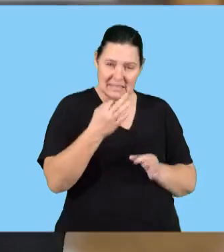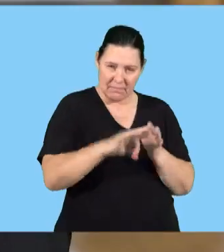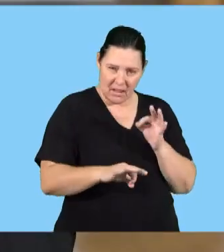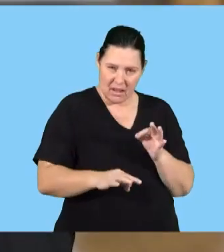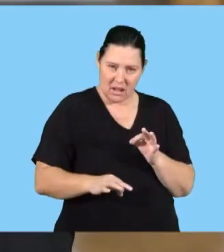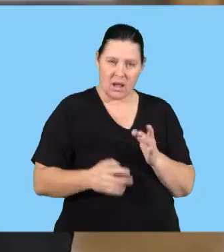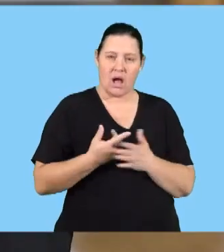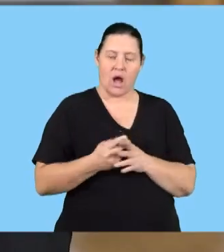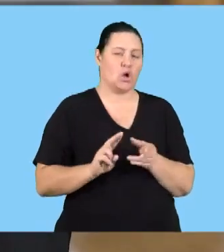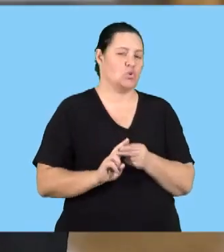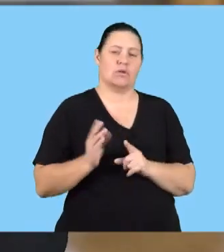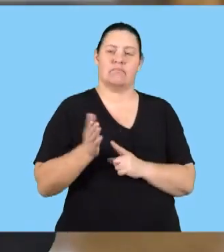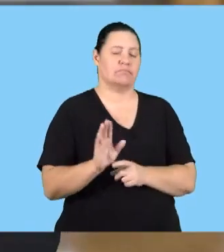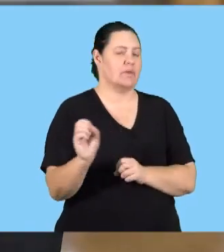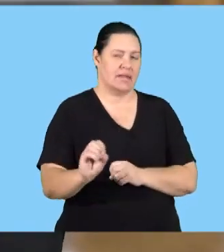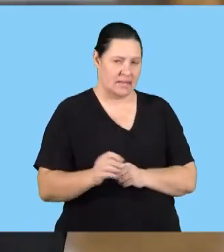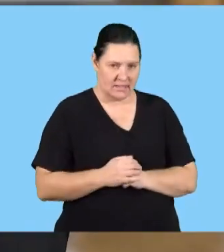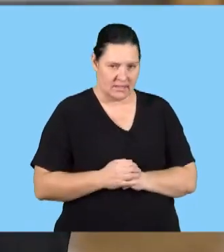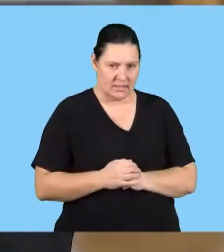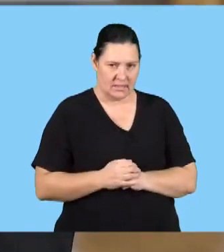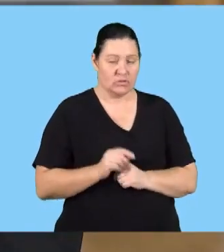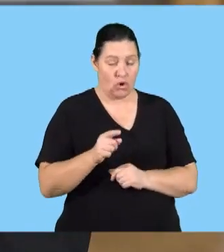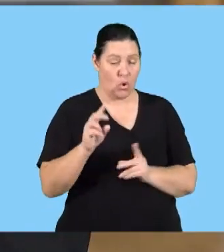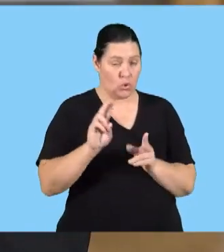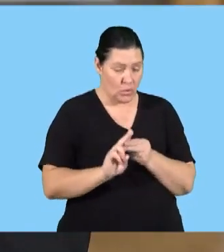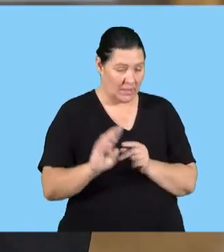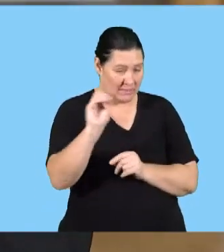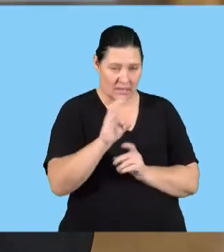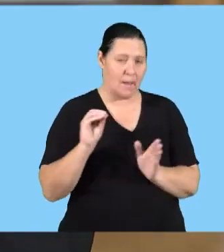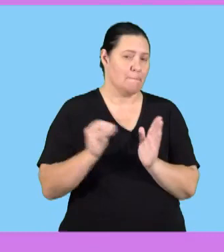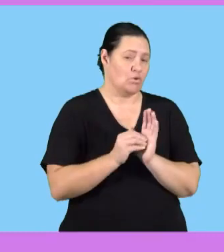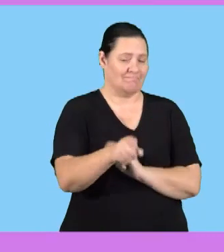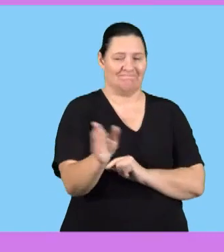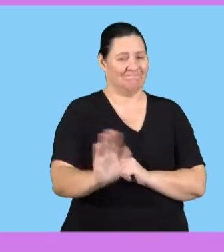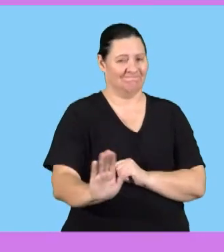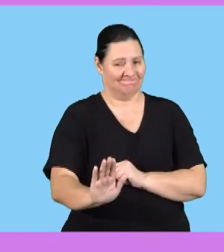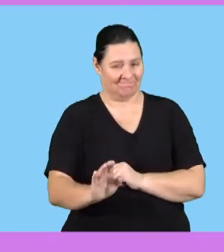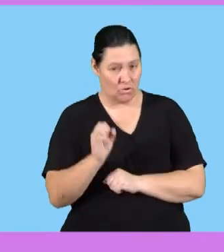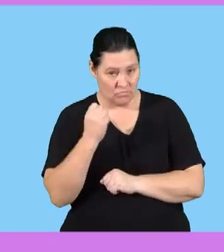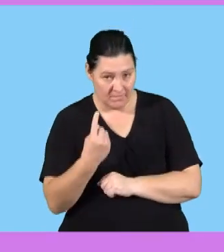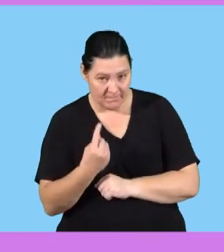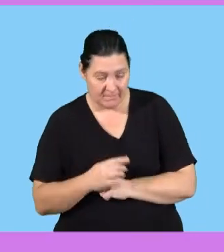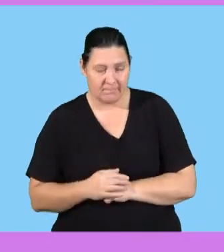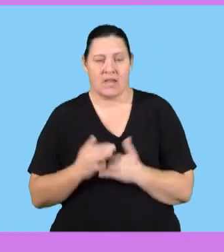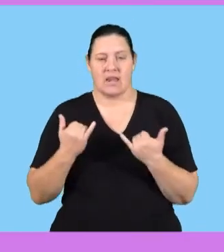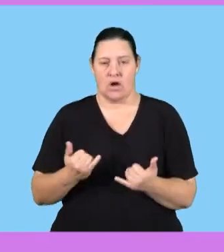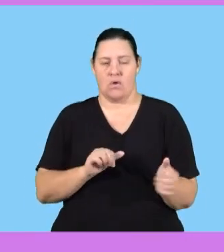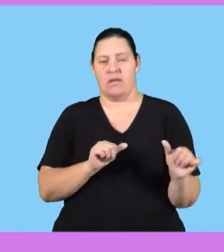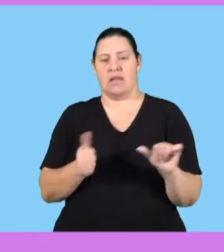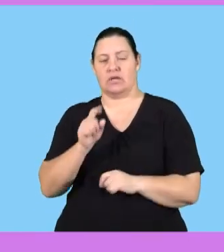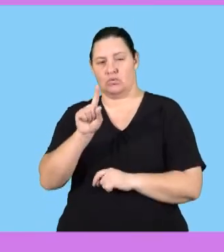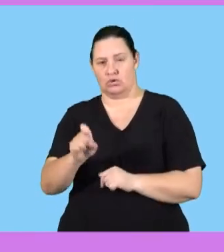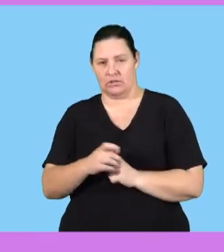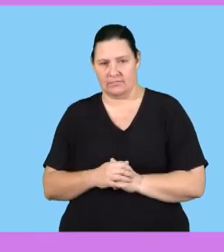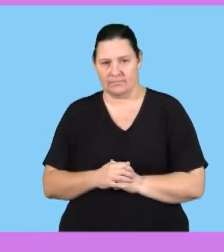form, I don't indicate the unit. In this case, our unit is percentage. Guys, I hope that's clear to all of you. Let's look at